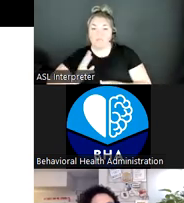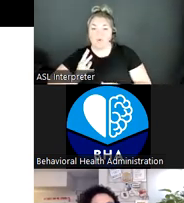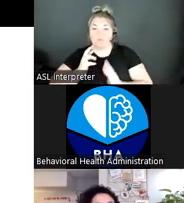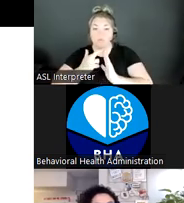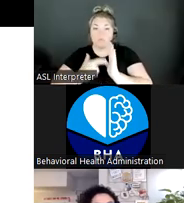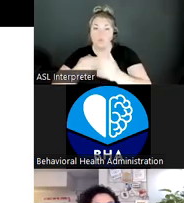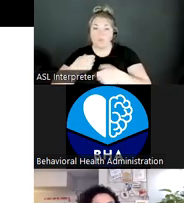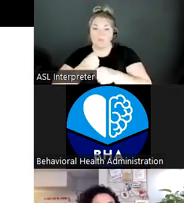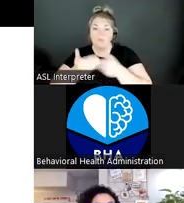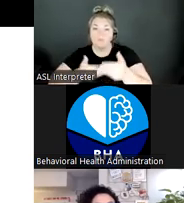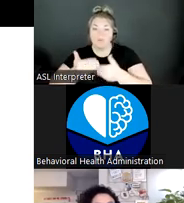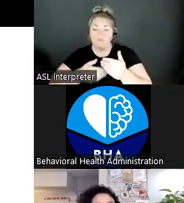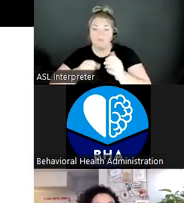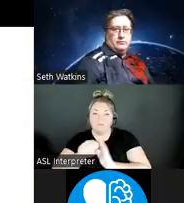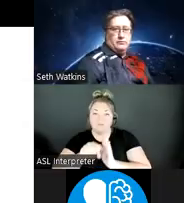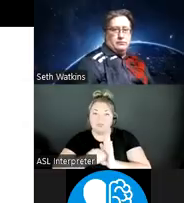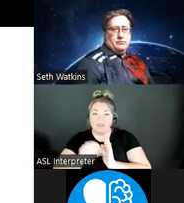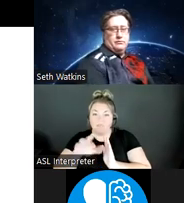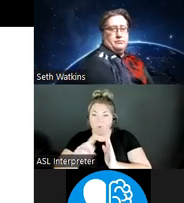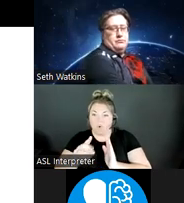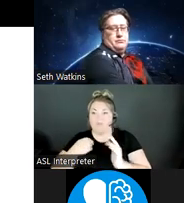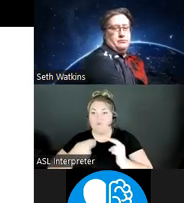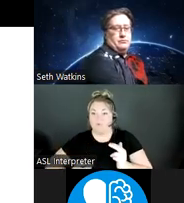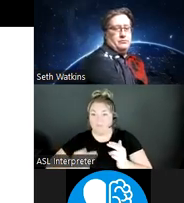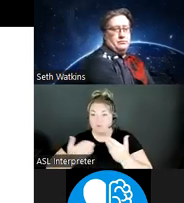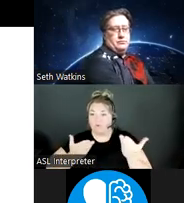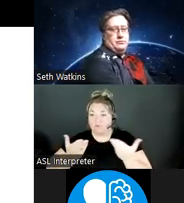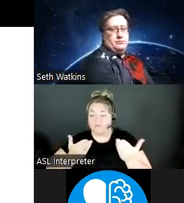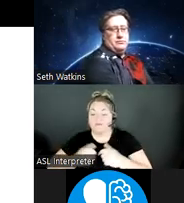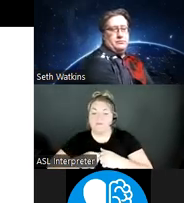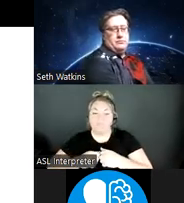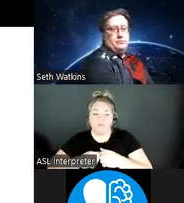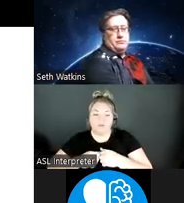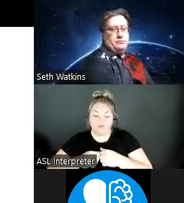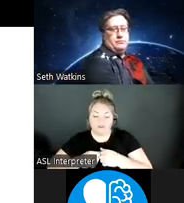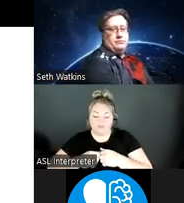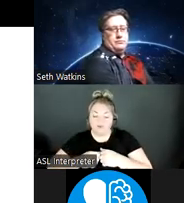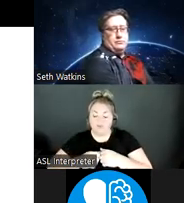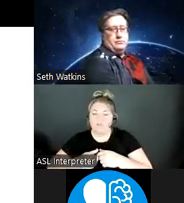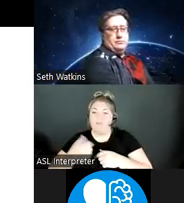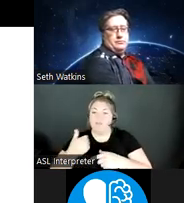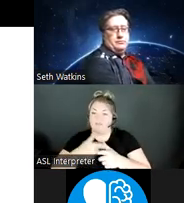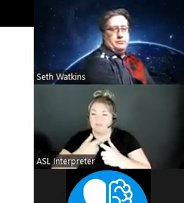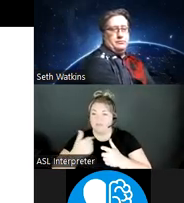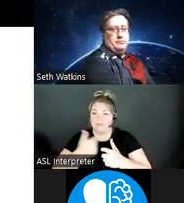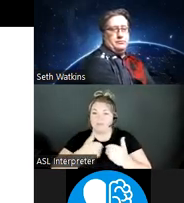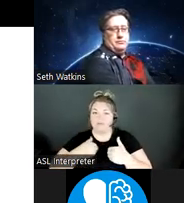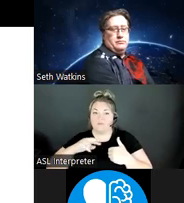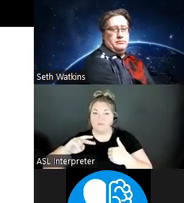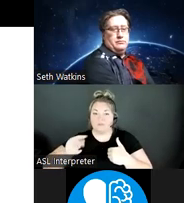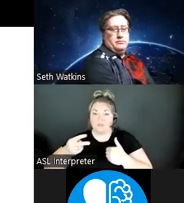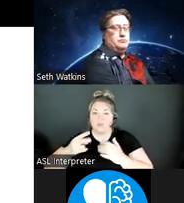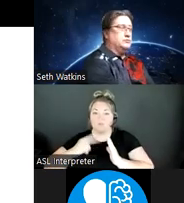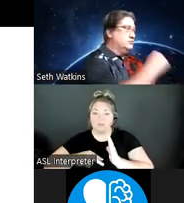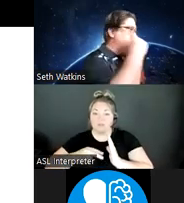rulemaking process with the State Board of Human Services. So then we have our second reading in November,